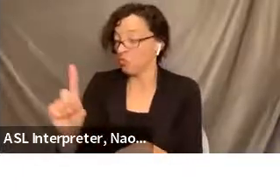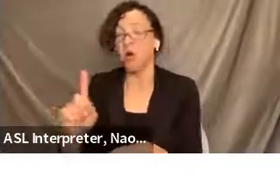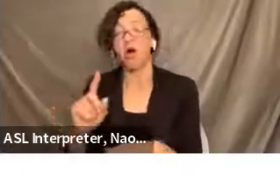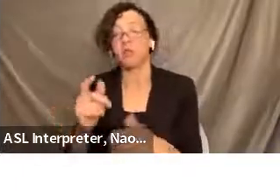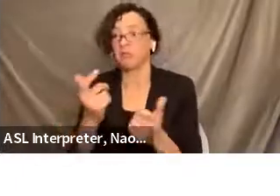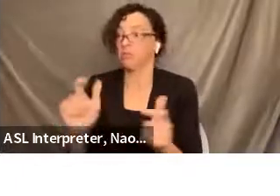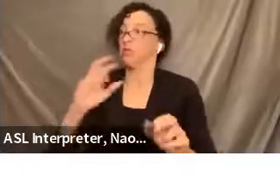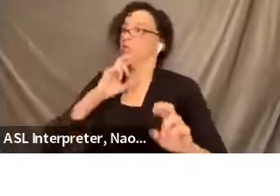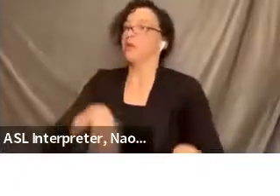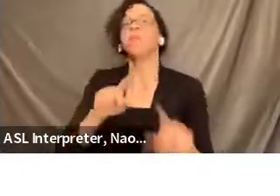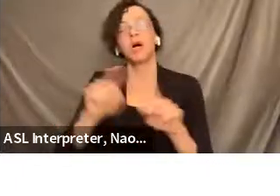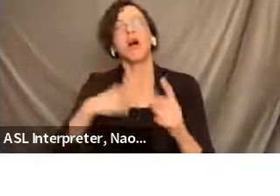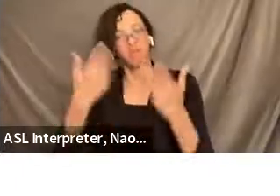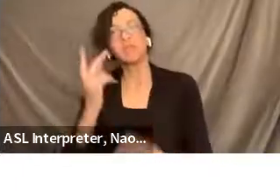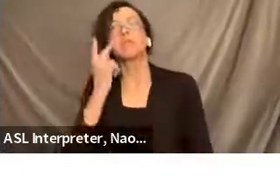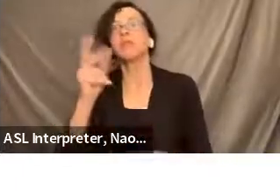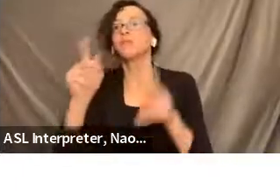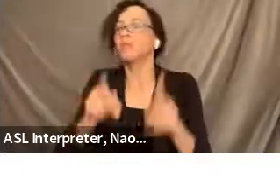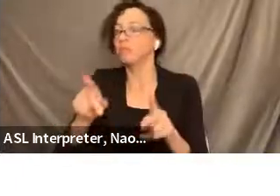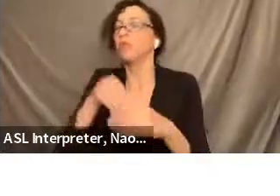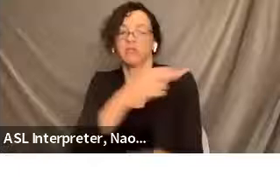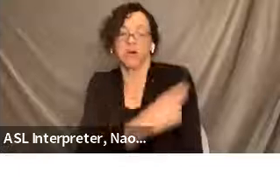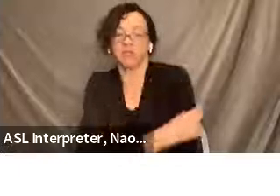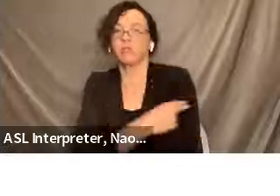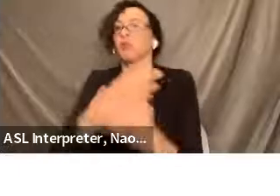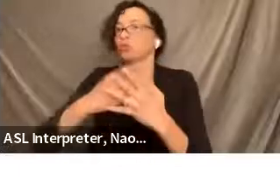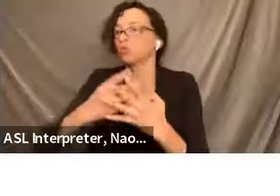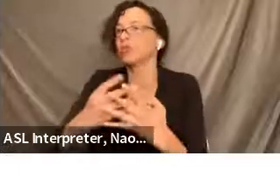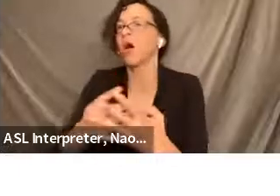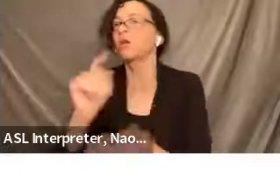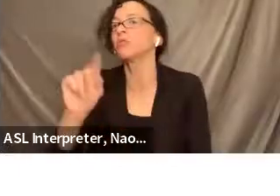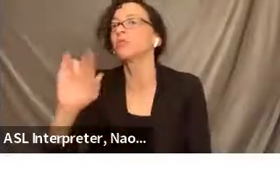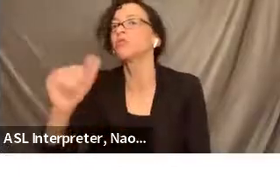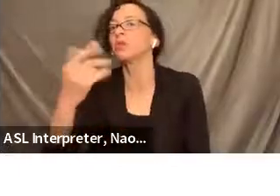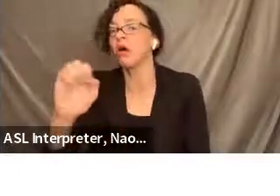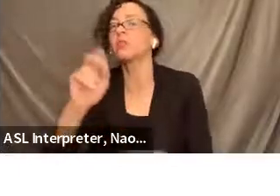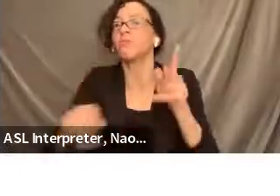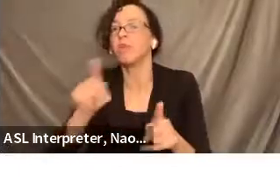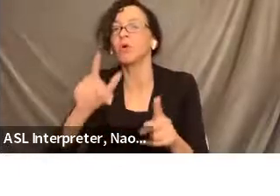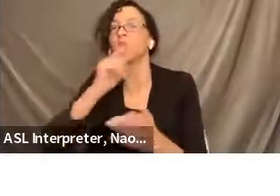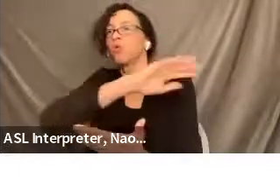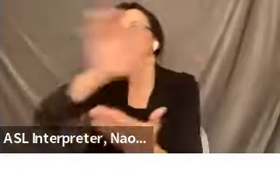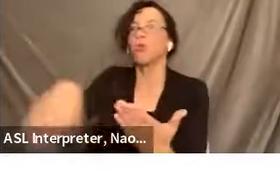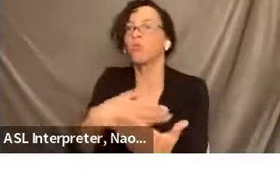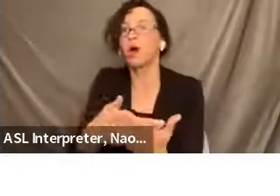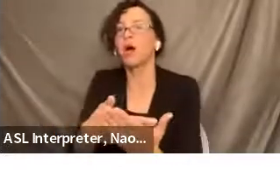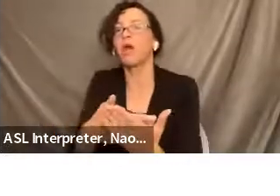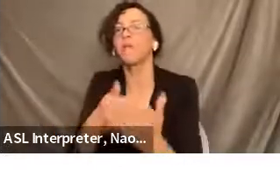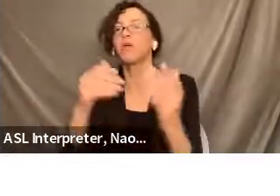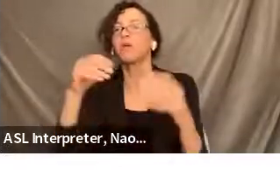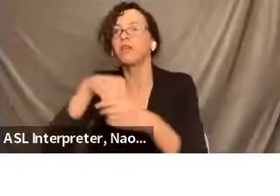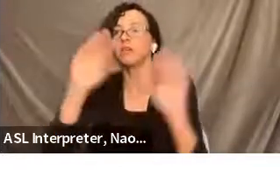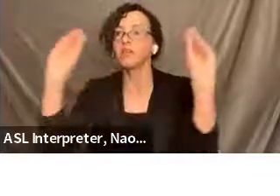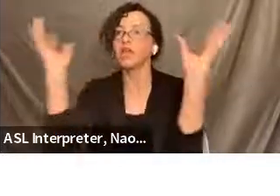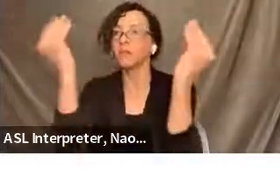arrive by ambulance with ear pain. And there's no judgment of the patient. They may not have transportation. They may be in